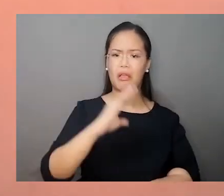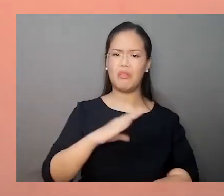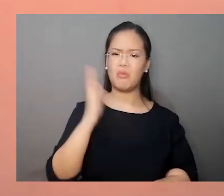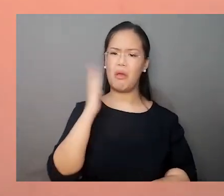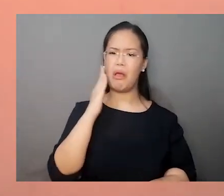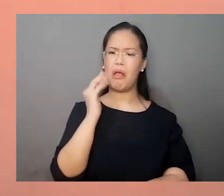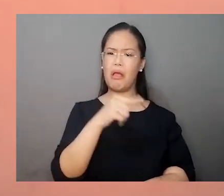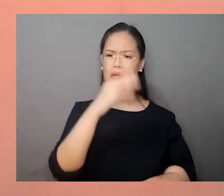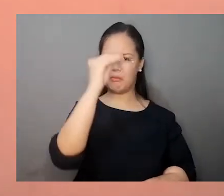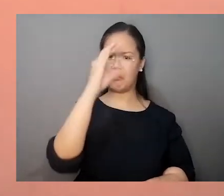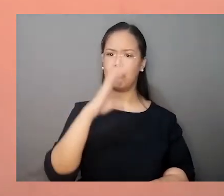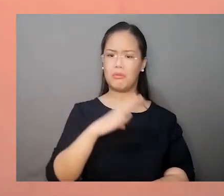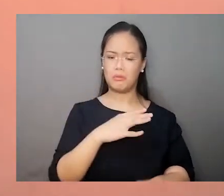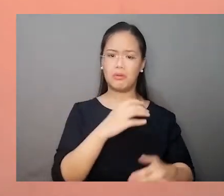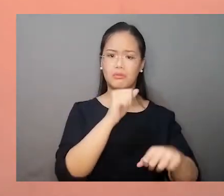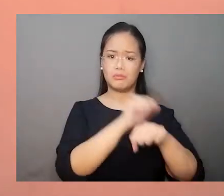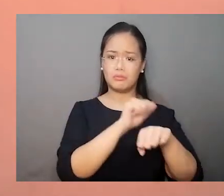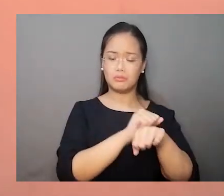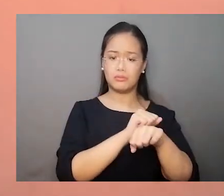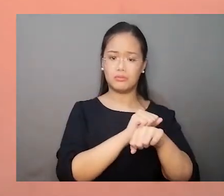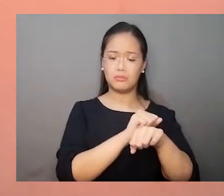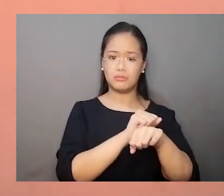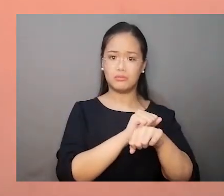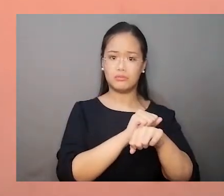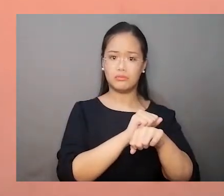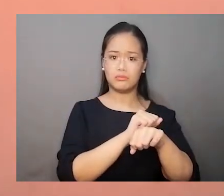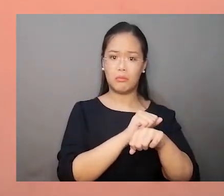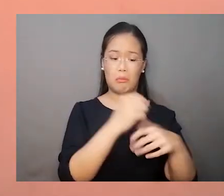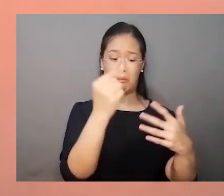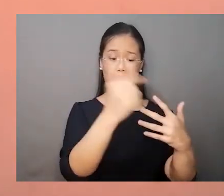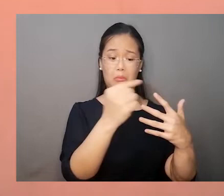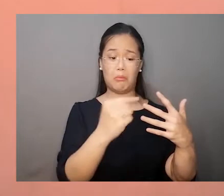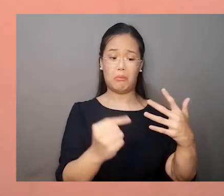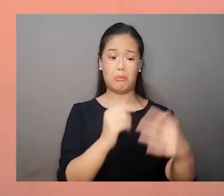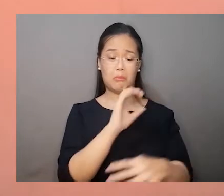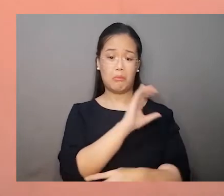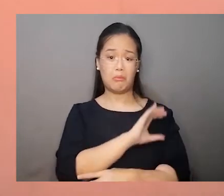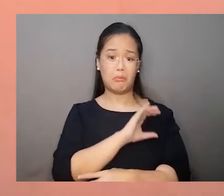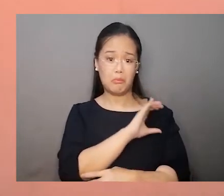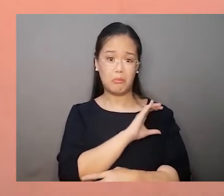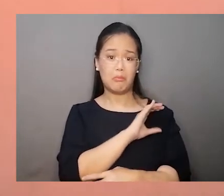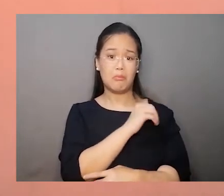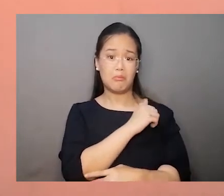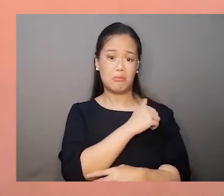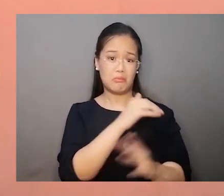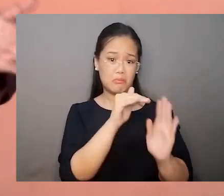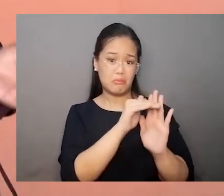characteristics being sought for this job are attributes belonging to men.